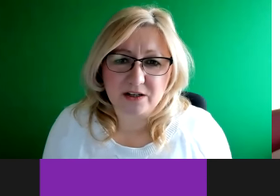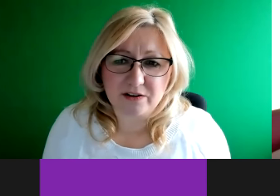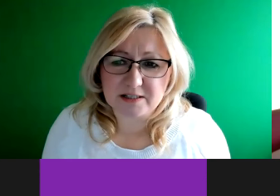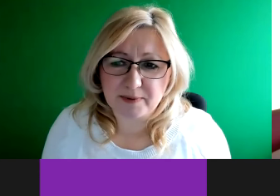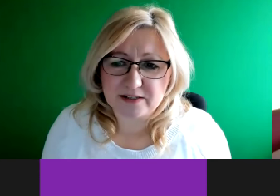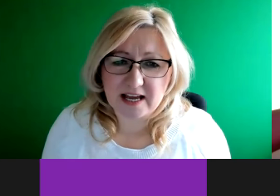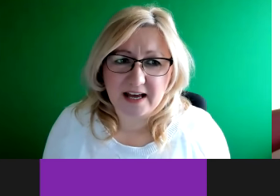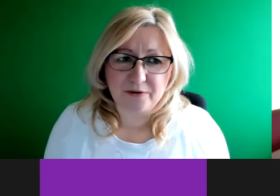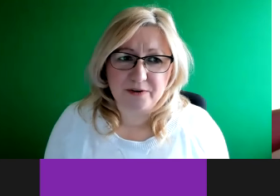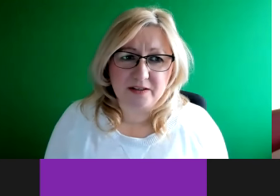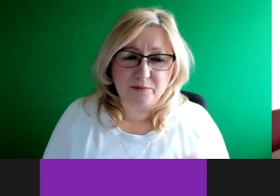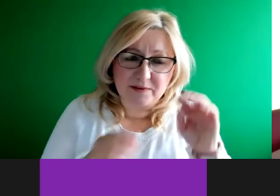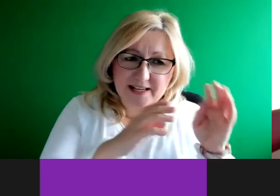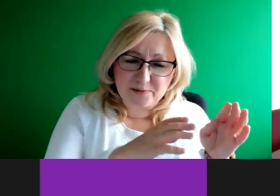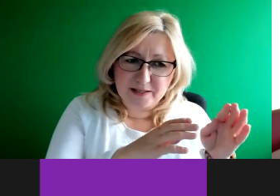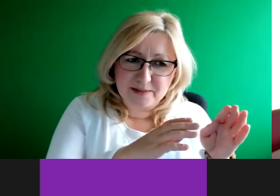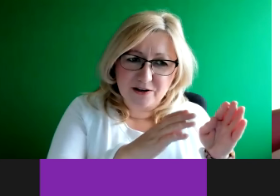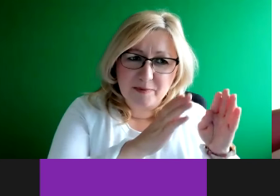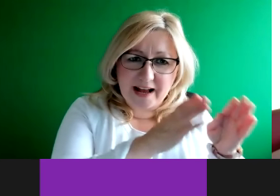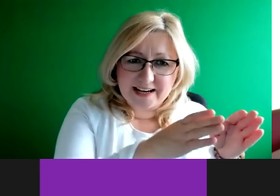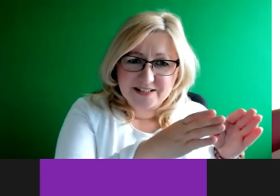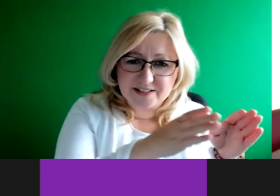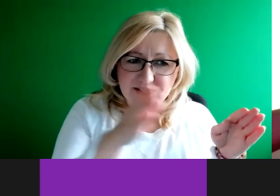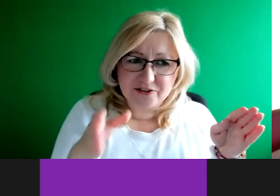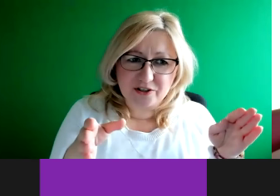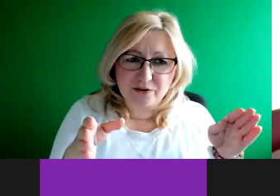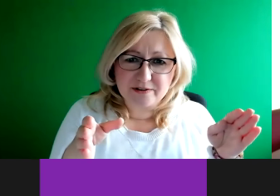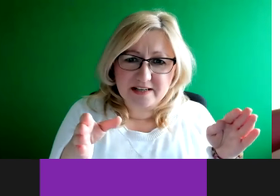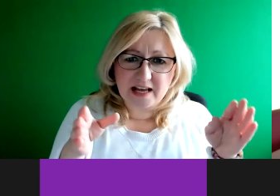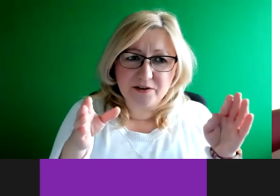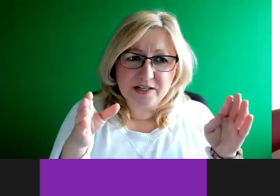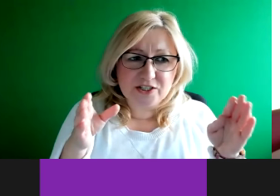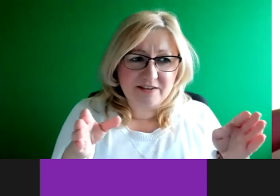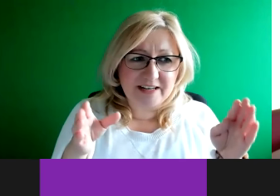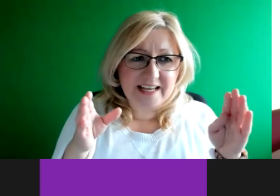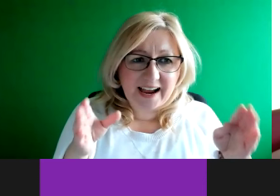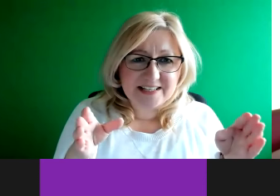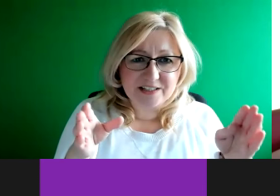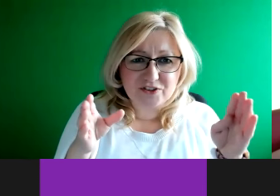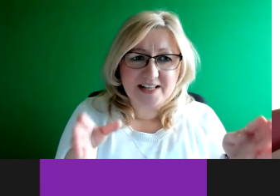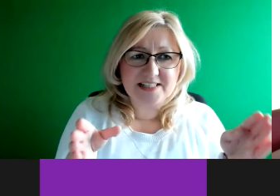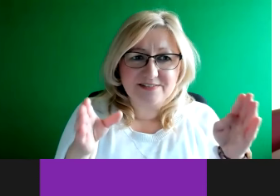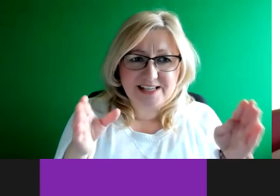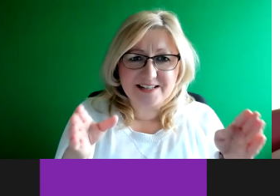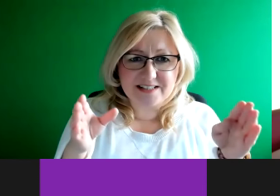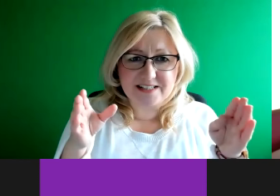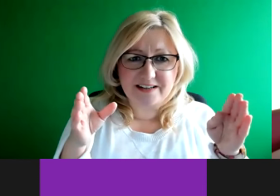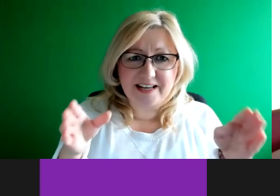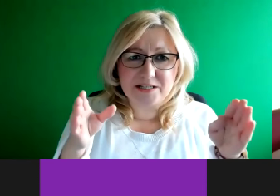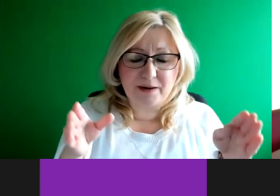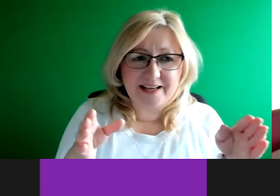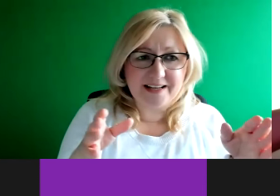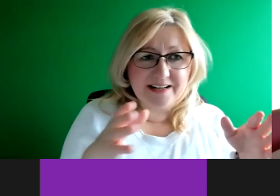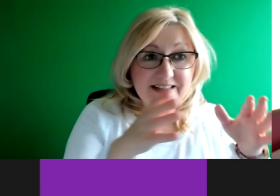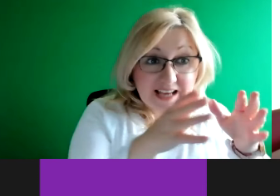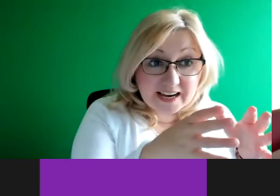when we talked about how, last week we talked about actors and undergoers and how generally active transitive sentences are